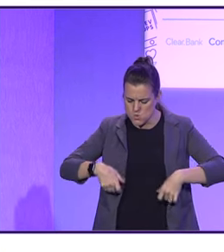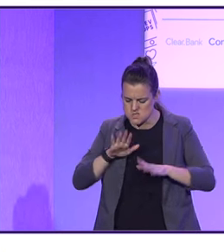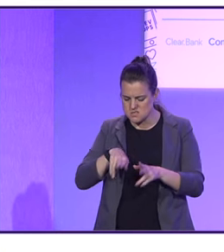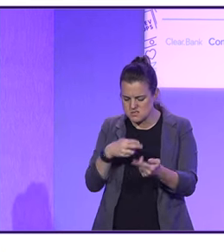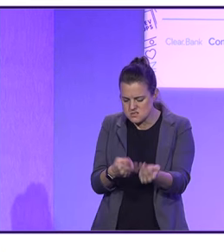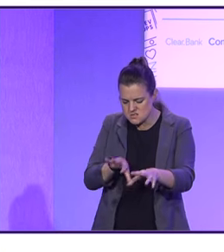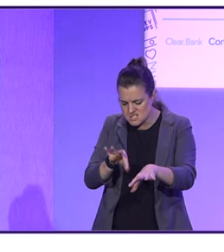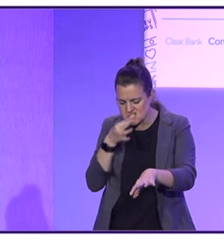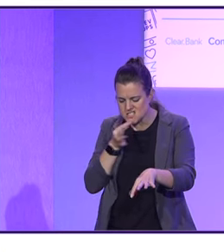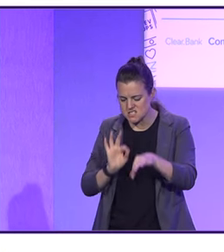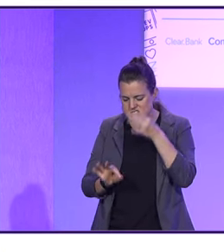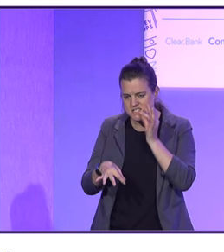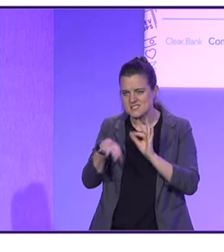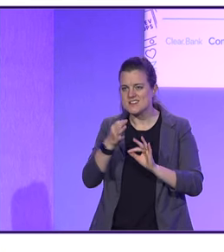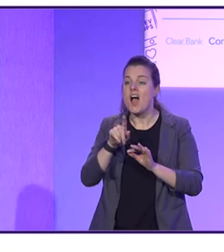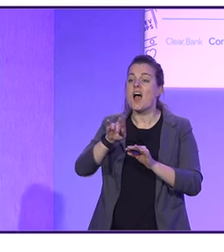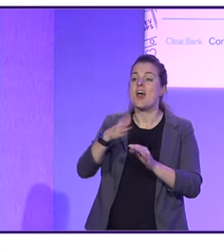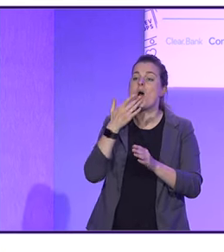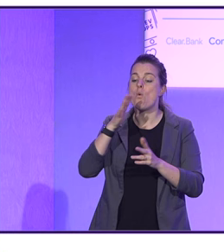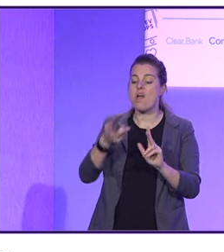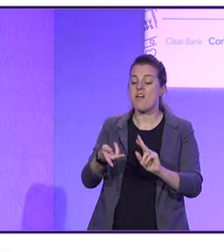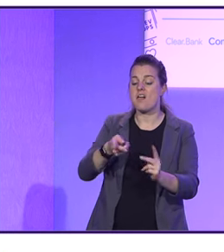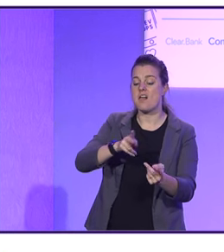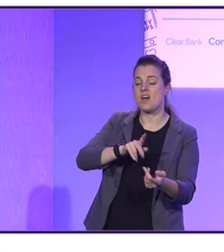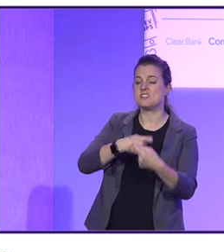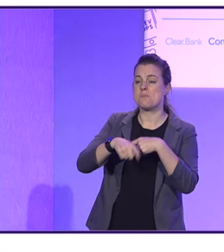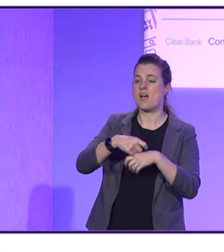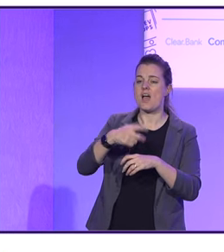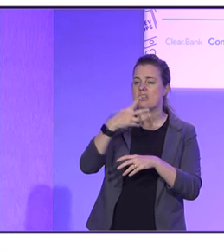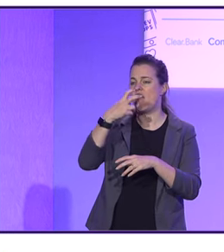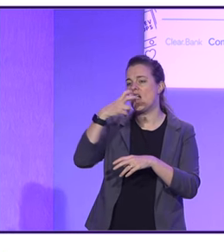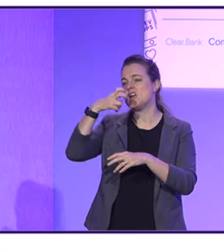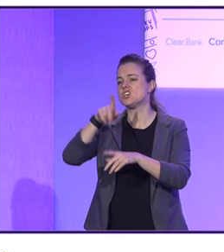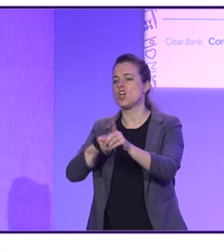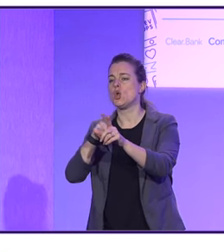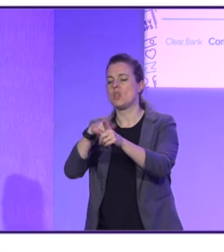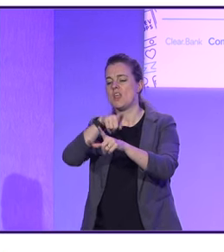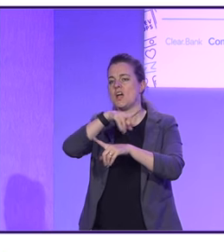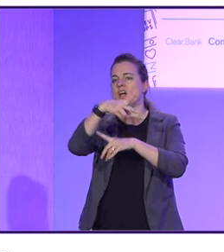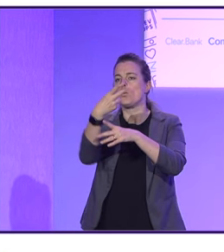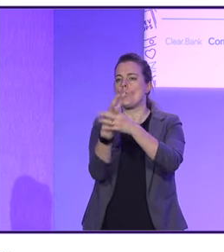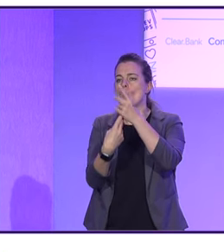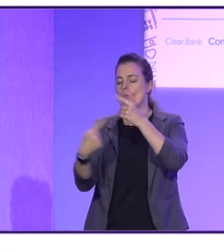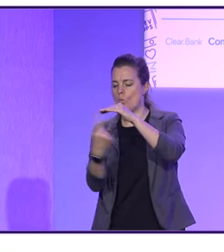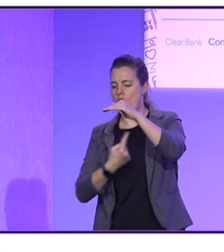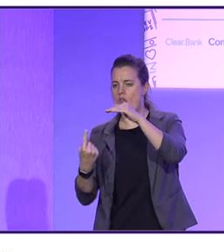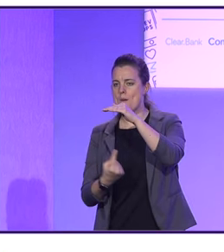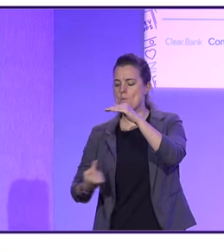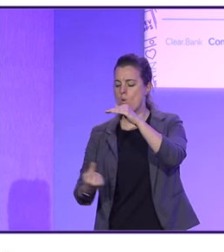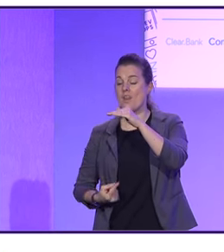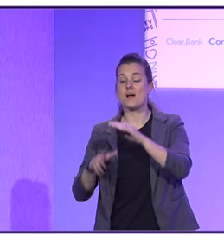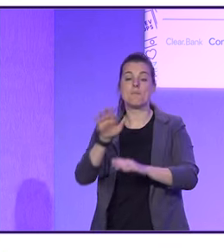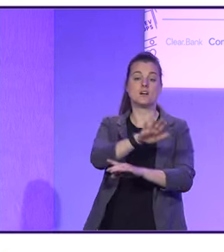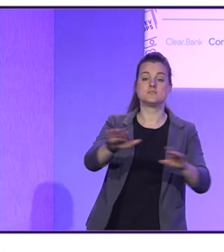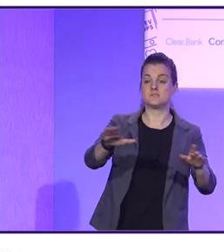down, she passed the ages of her age and youth, entering the whirlpool. Developer or ops, O you who